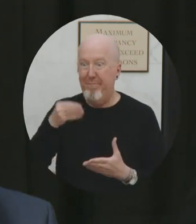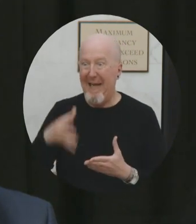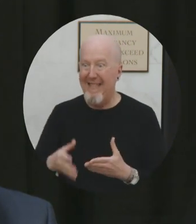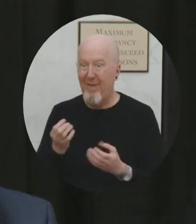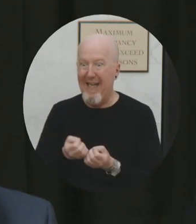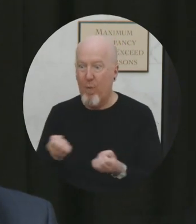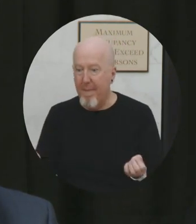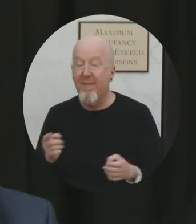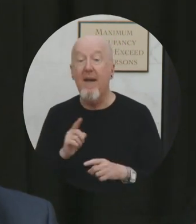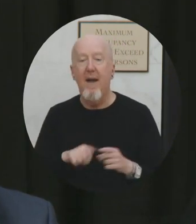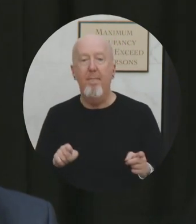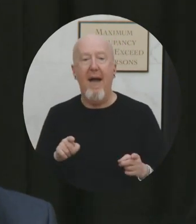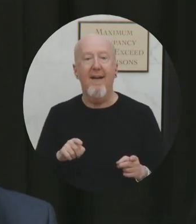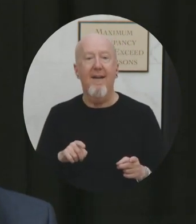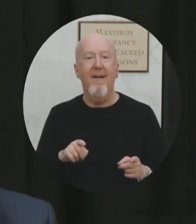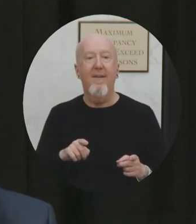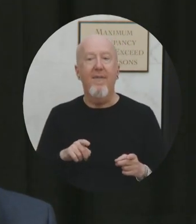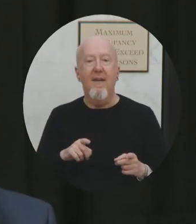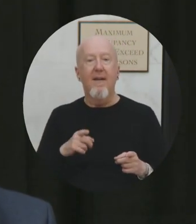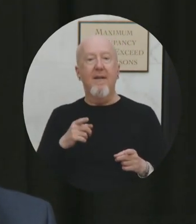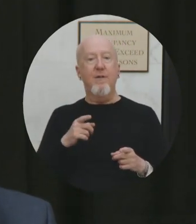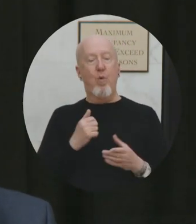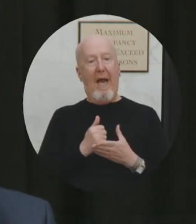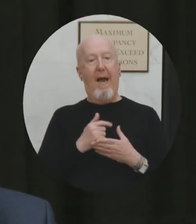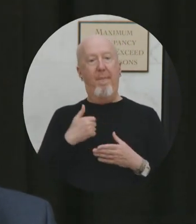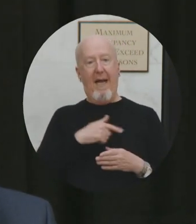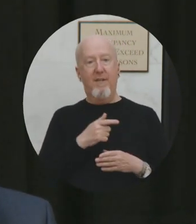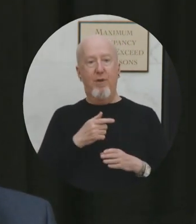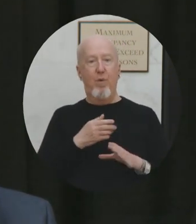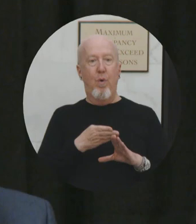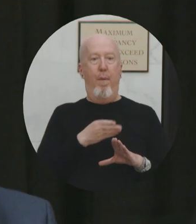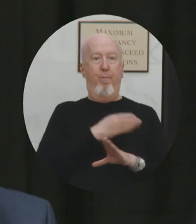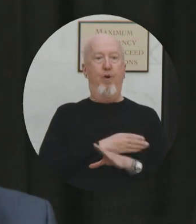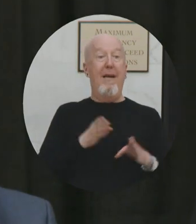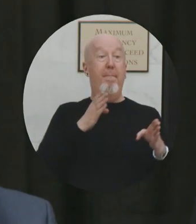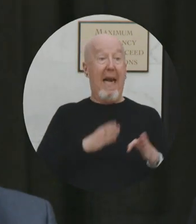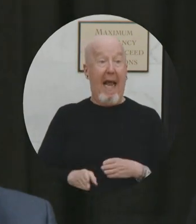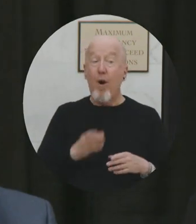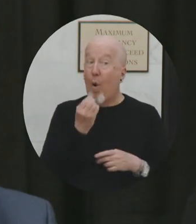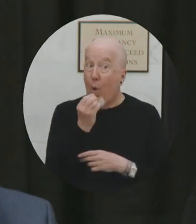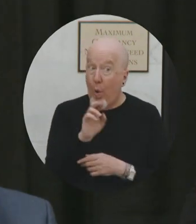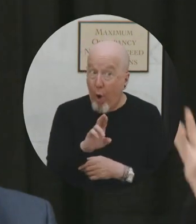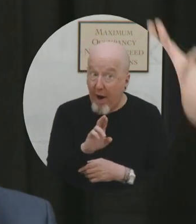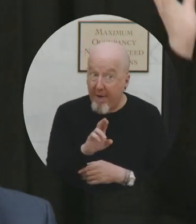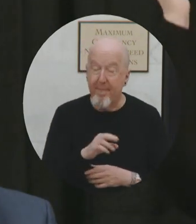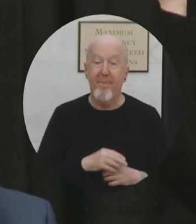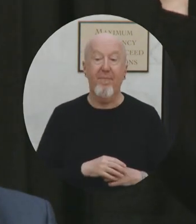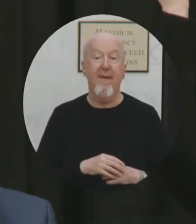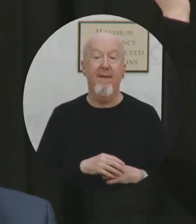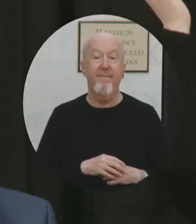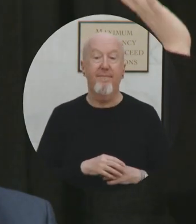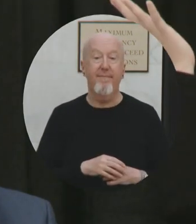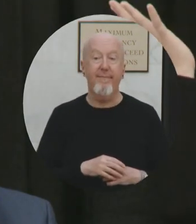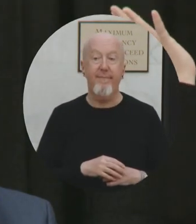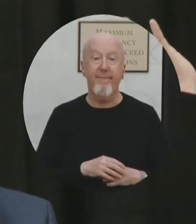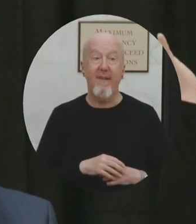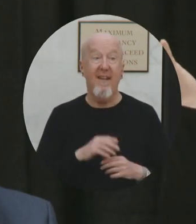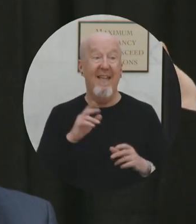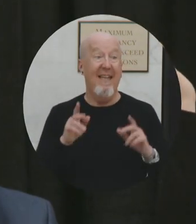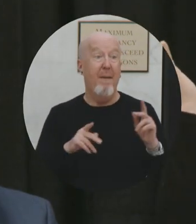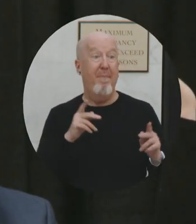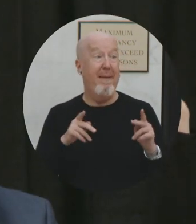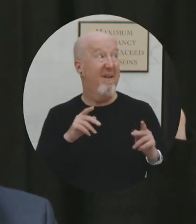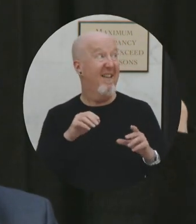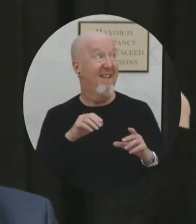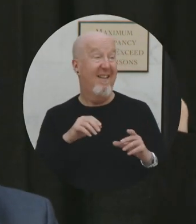plan ahead for the things that are within our control, or get people in fancy buildings like